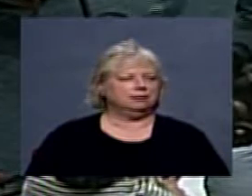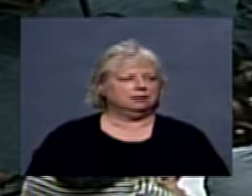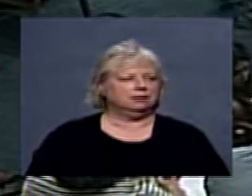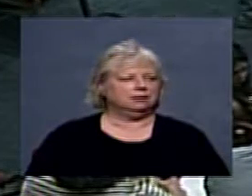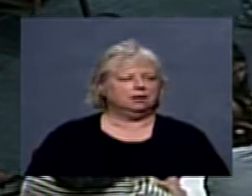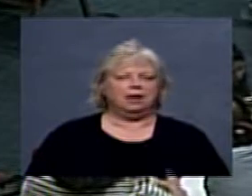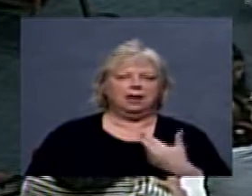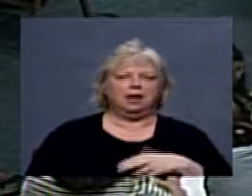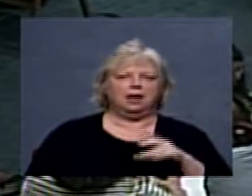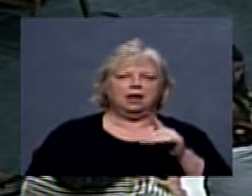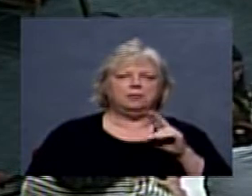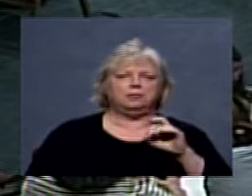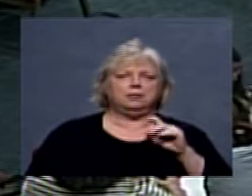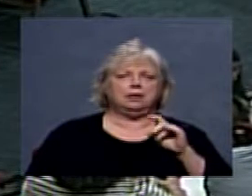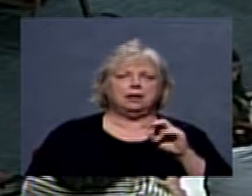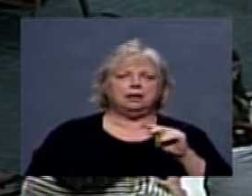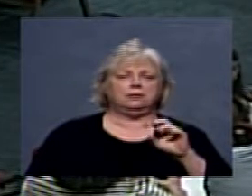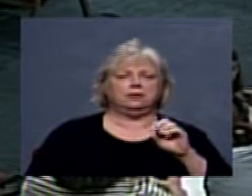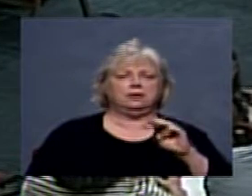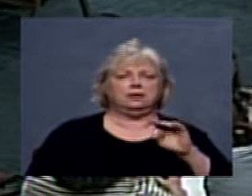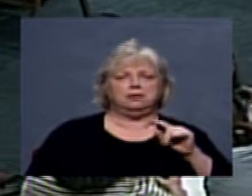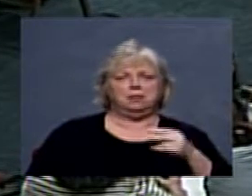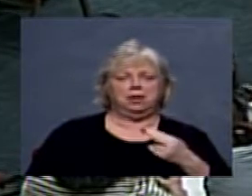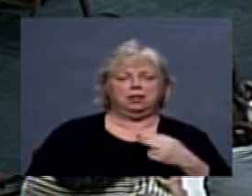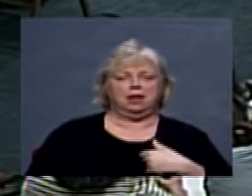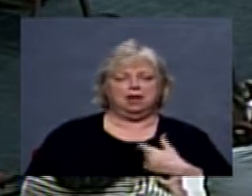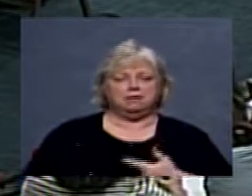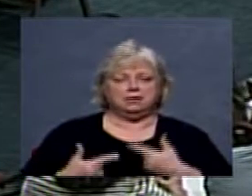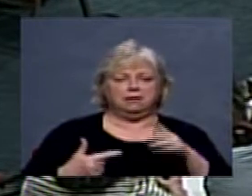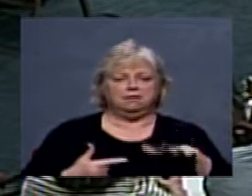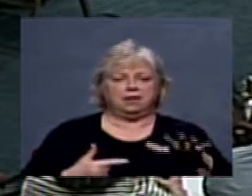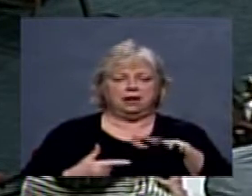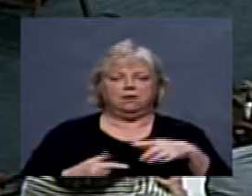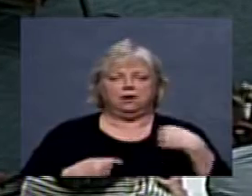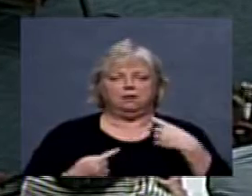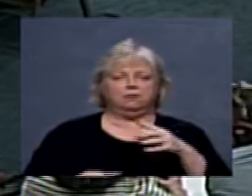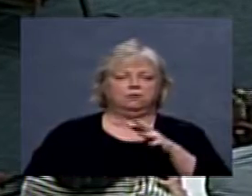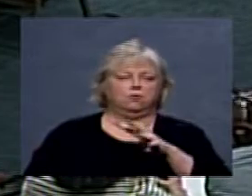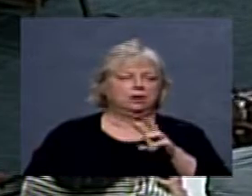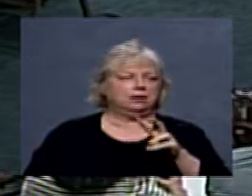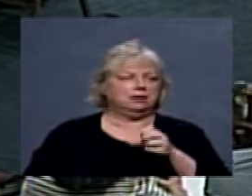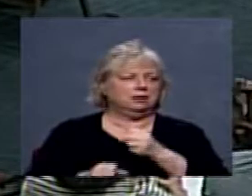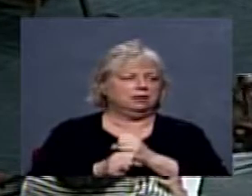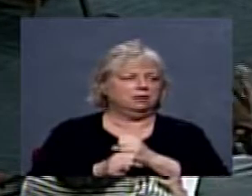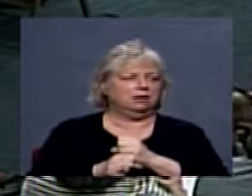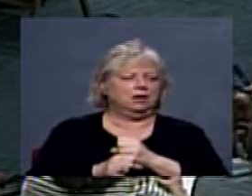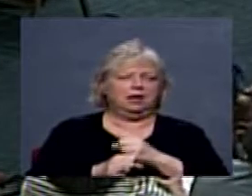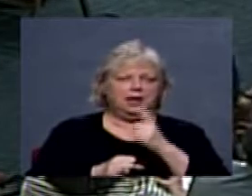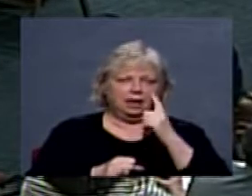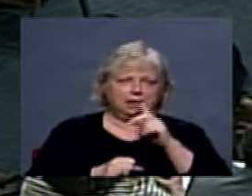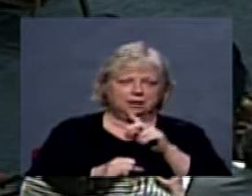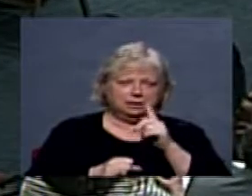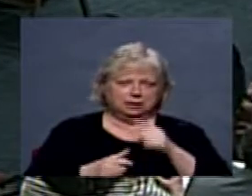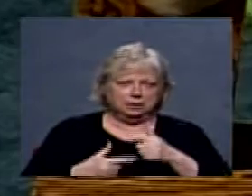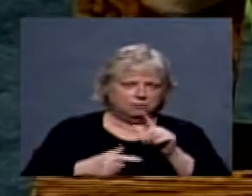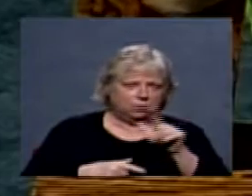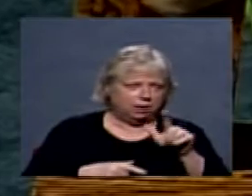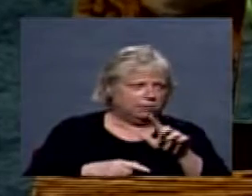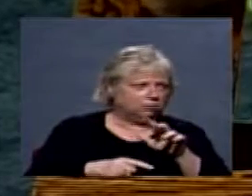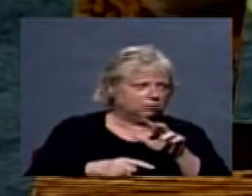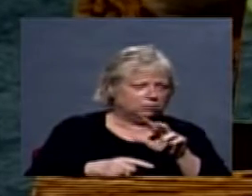I'm Dustin Smith. I've lived there 43 years. I live west where it says R7A there, I believe is what it